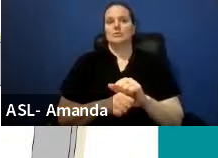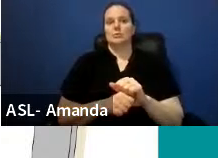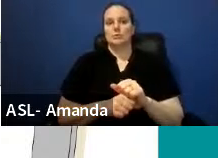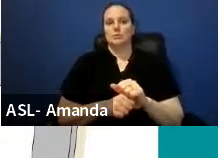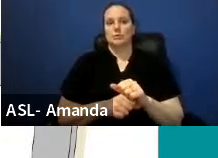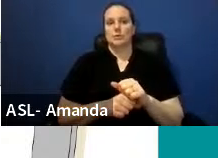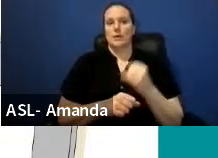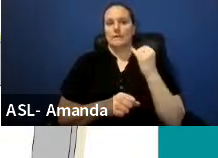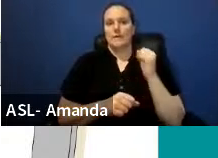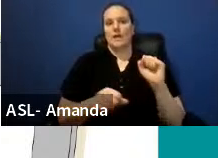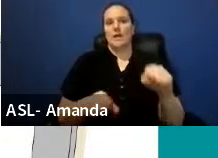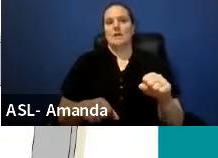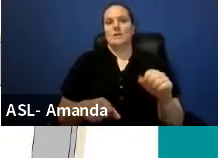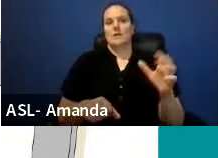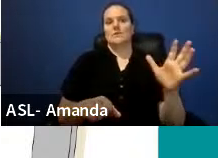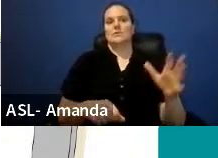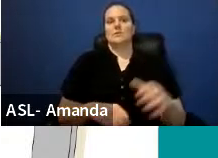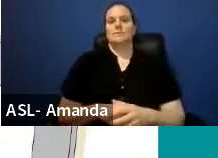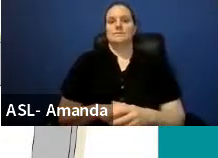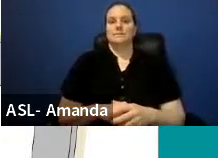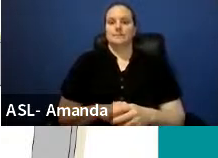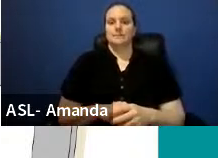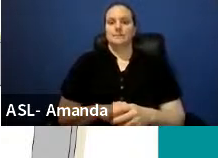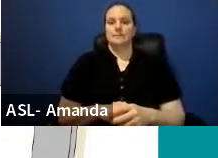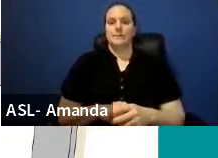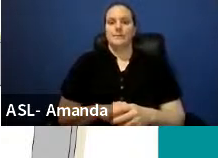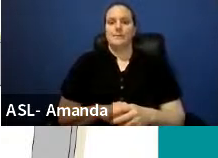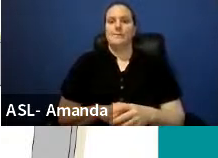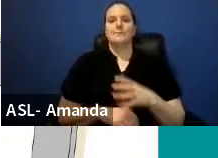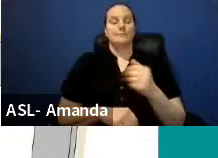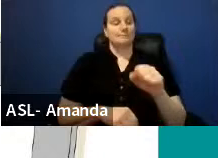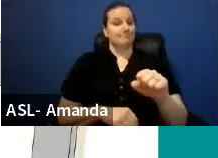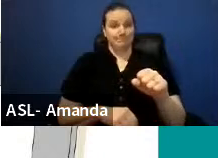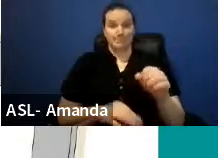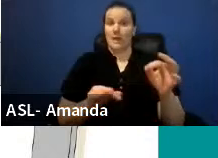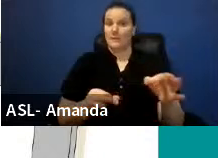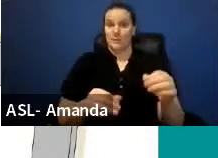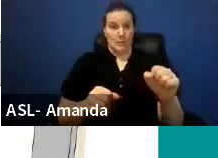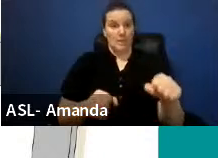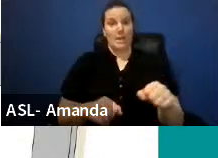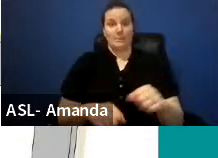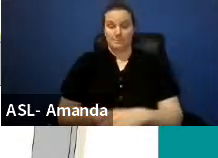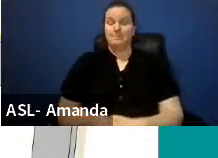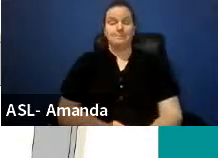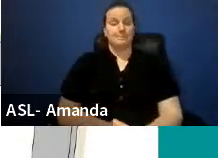all. Thank you. That's definitely, we can do that.